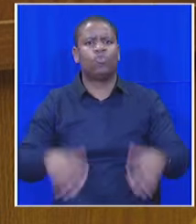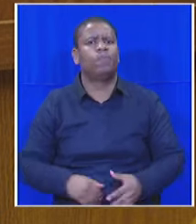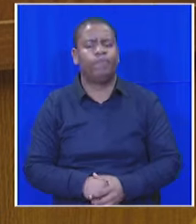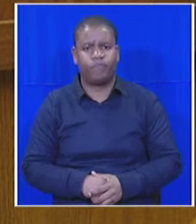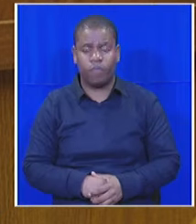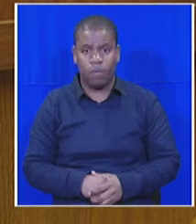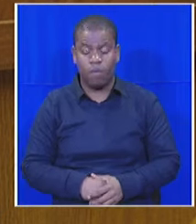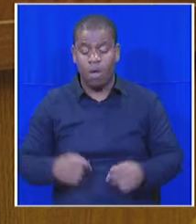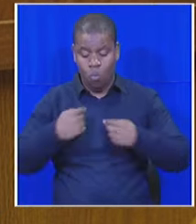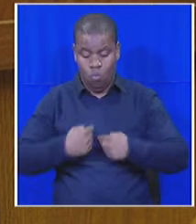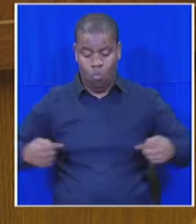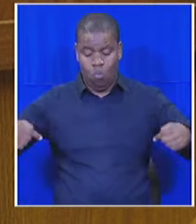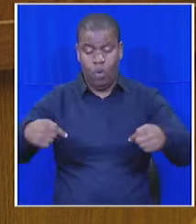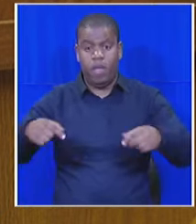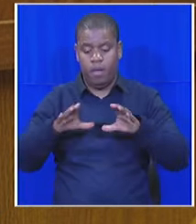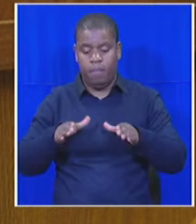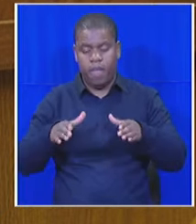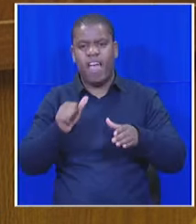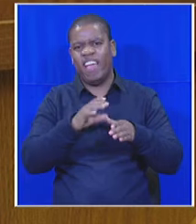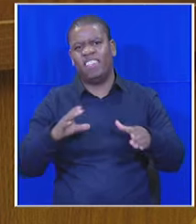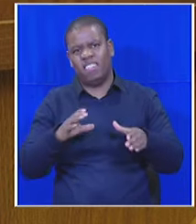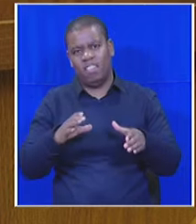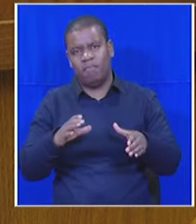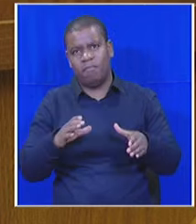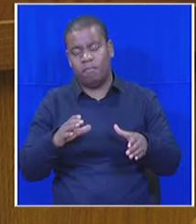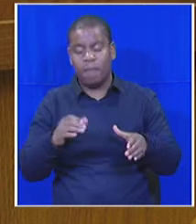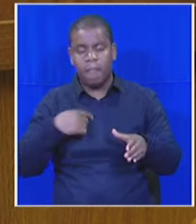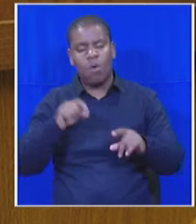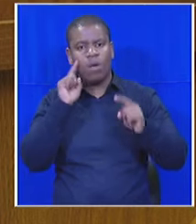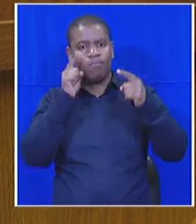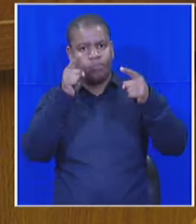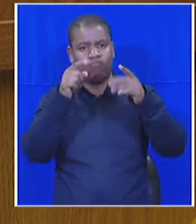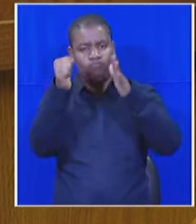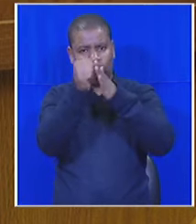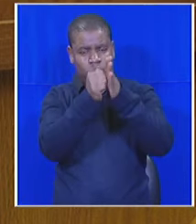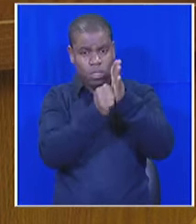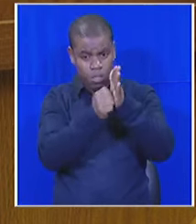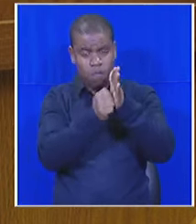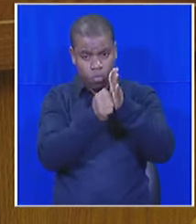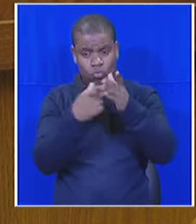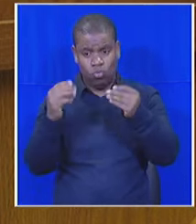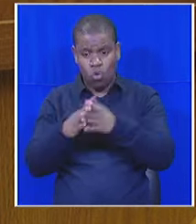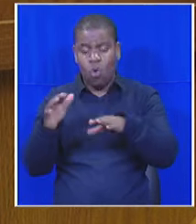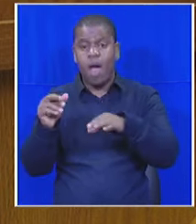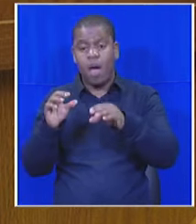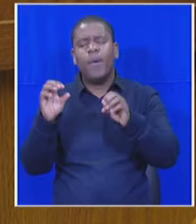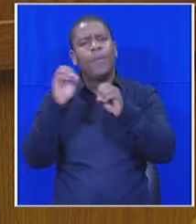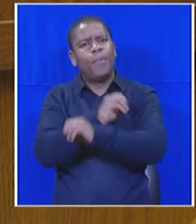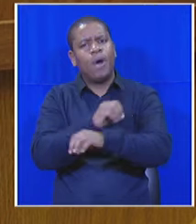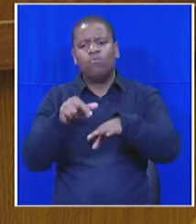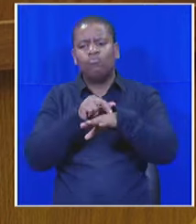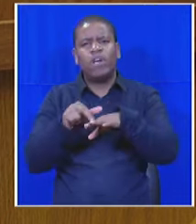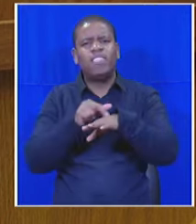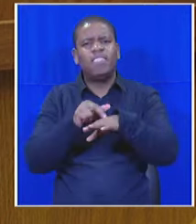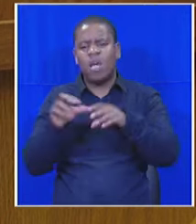As the African National Congress, our agenda of building A non-racial, non-sexist,